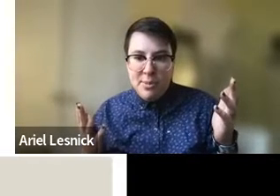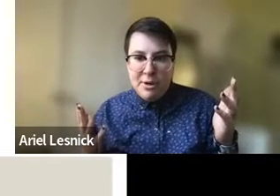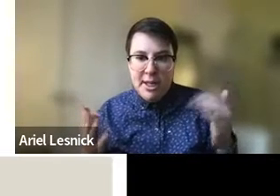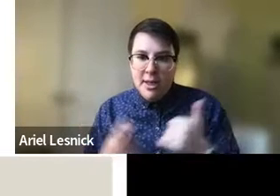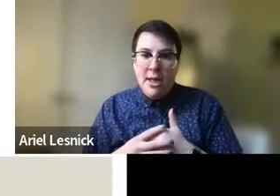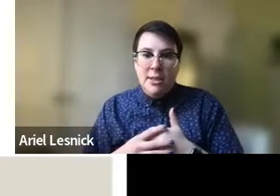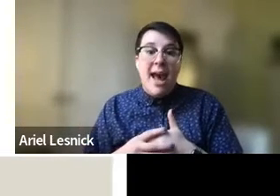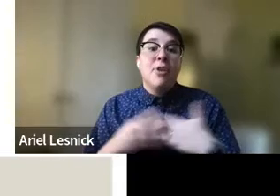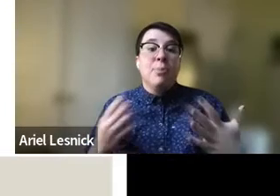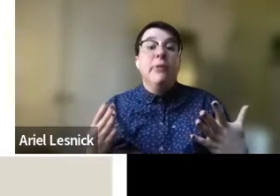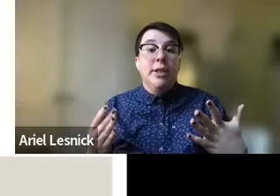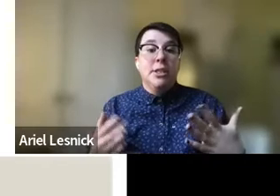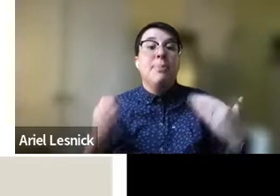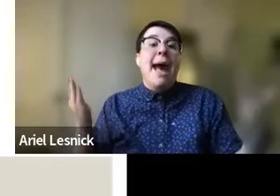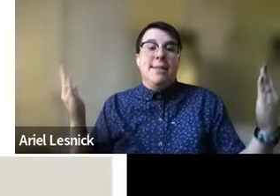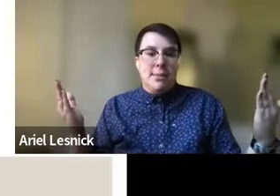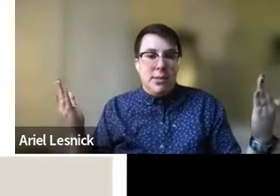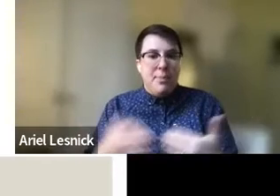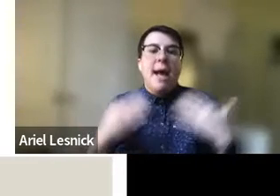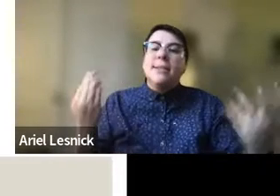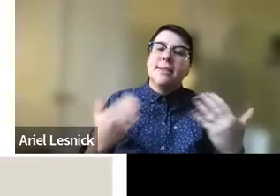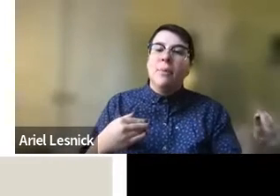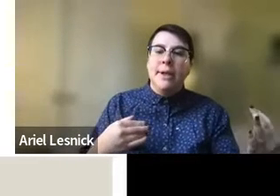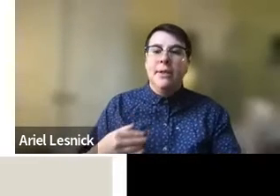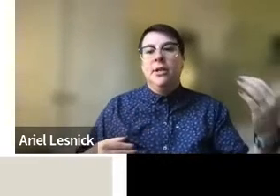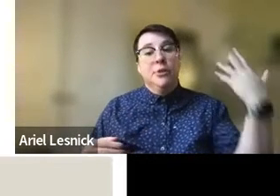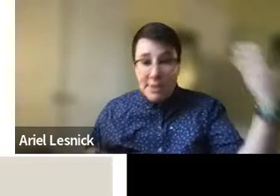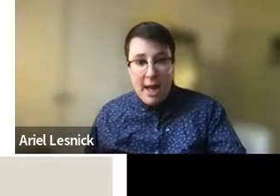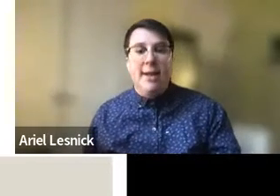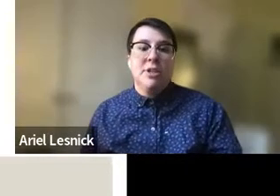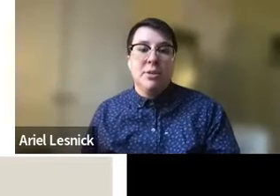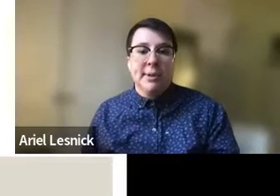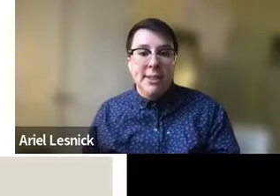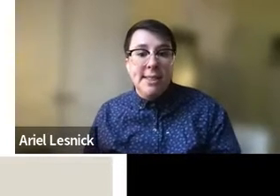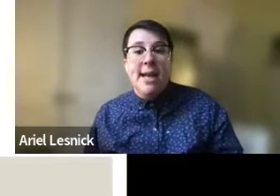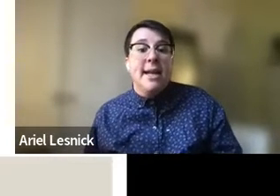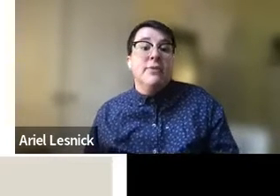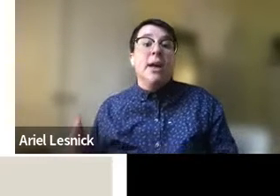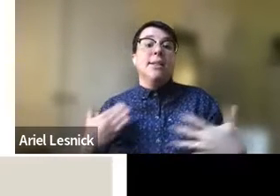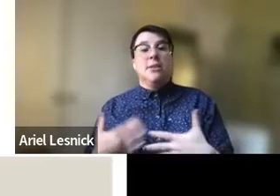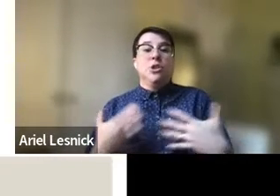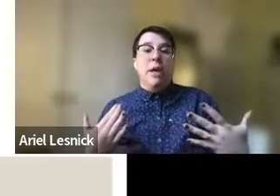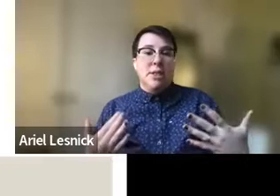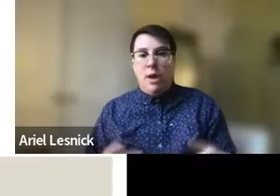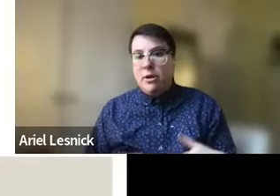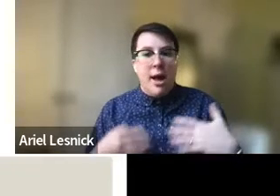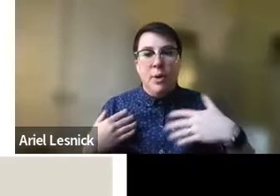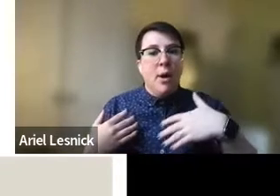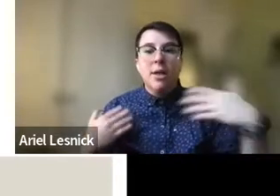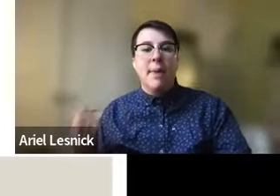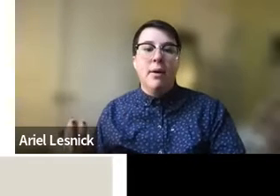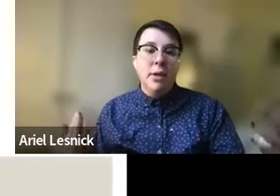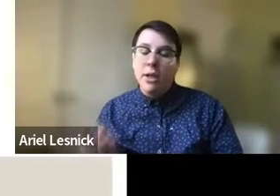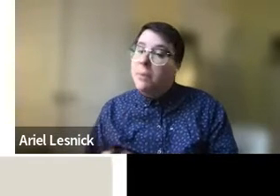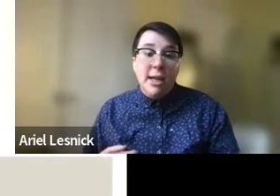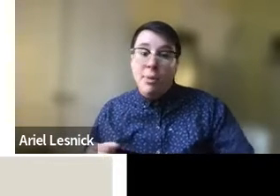disability community to have the privilege to pass as someone who does not have disabilities. And it gives us the choice whether or not we